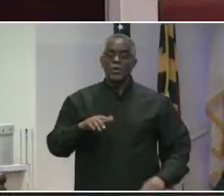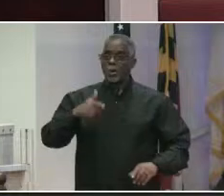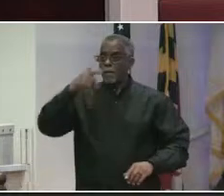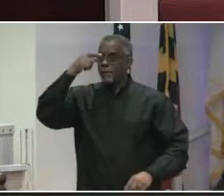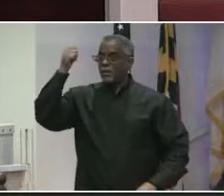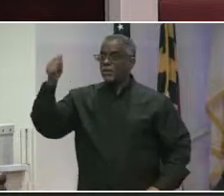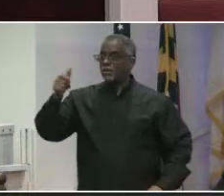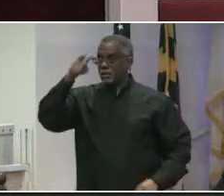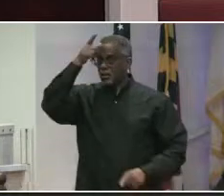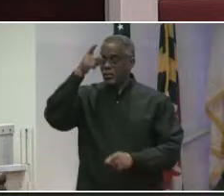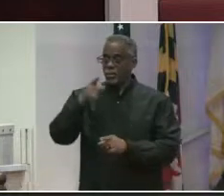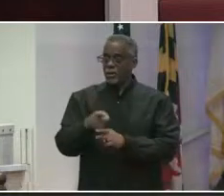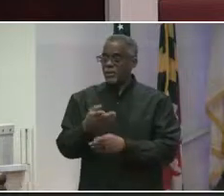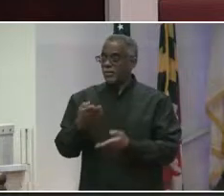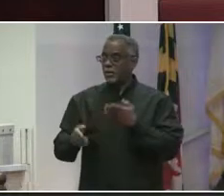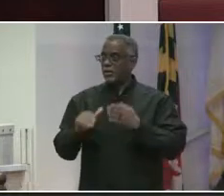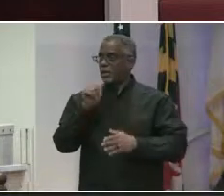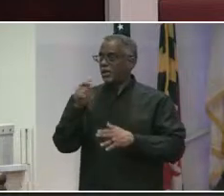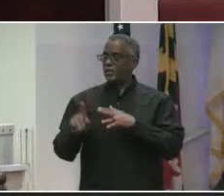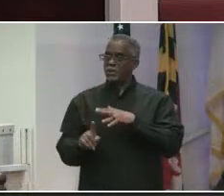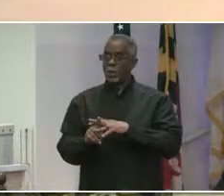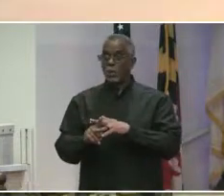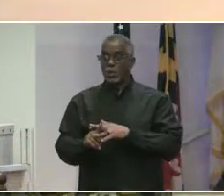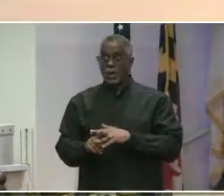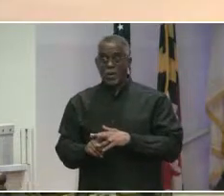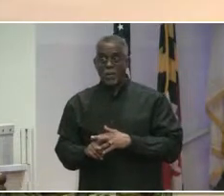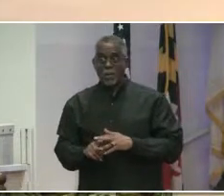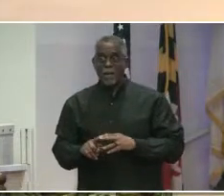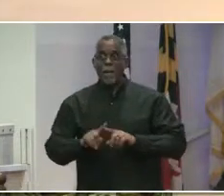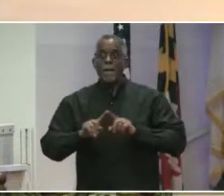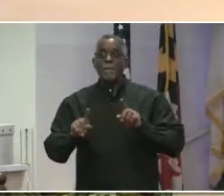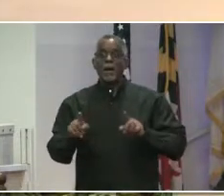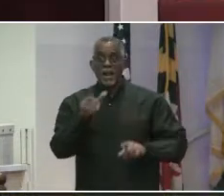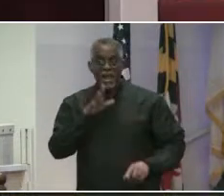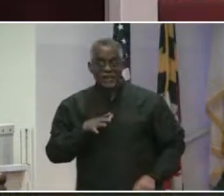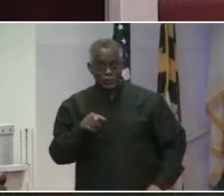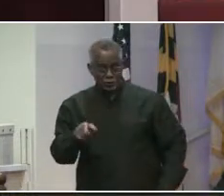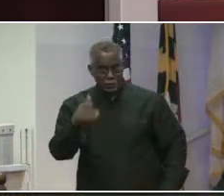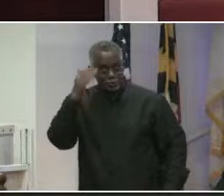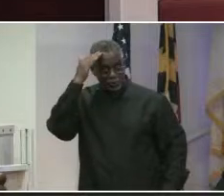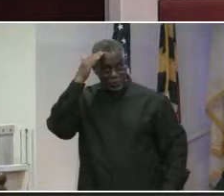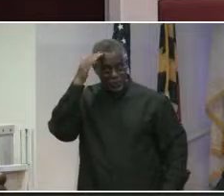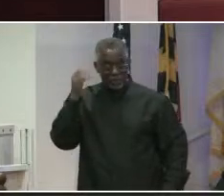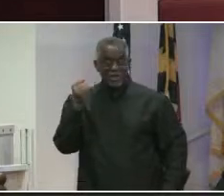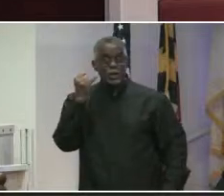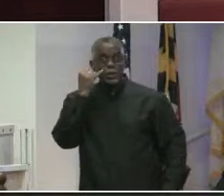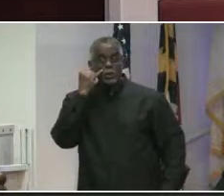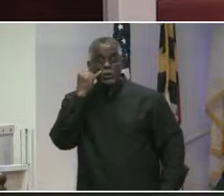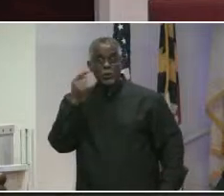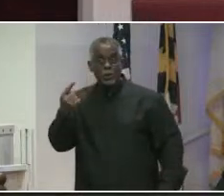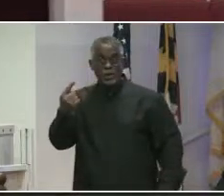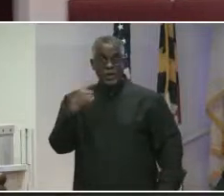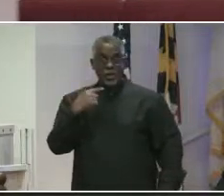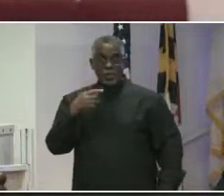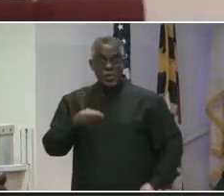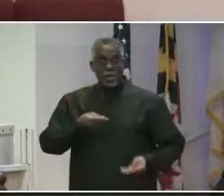Because brothers might not come, ladies, but you know them, so you get the information and take it back to them.